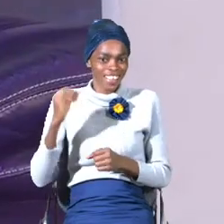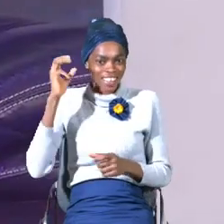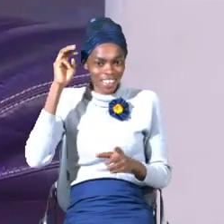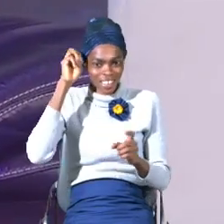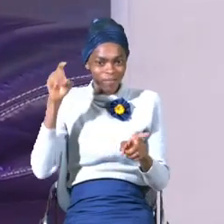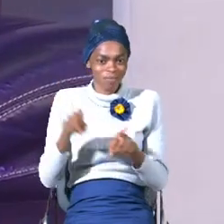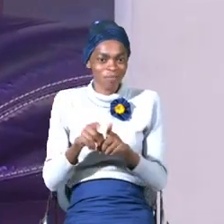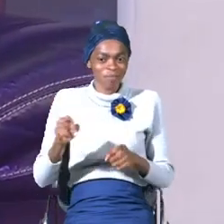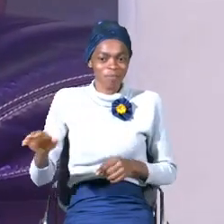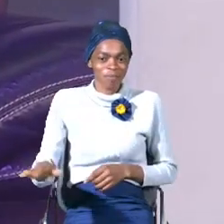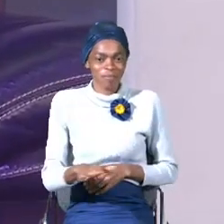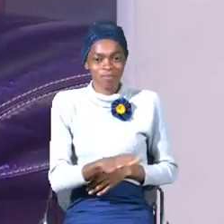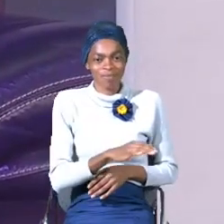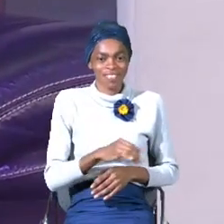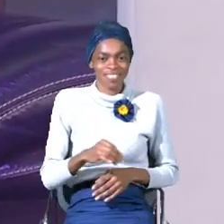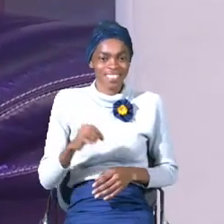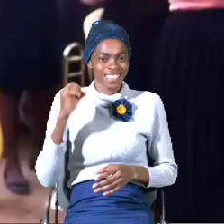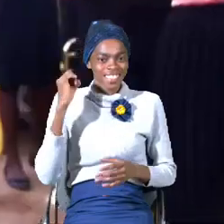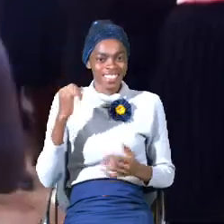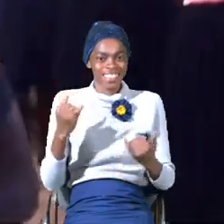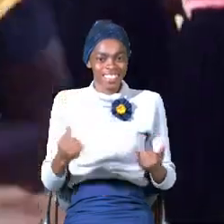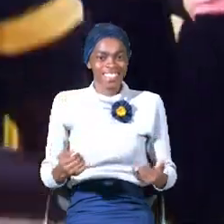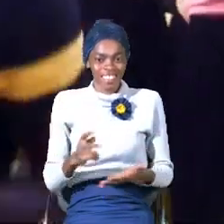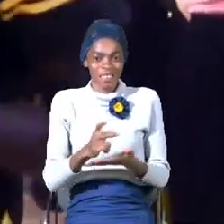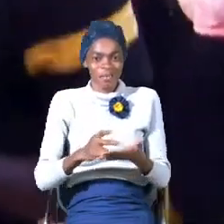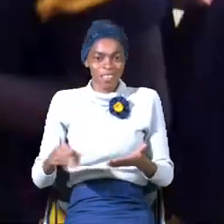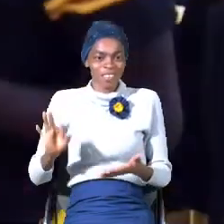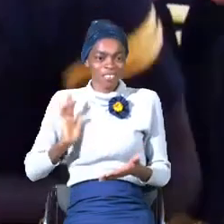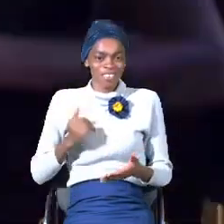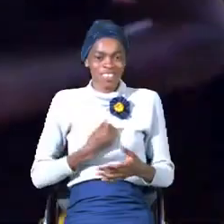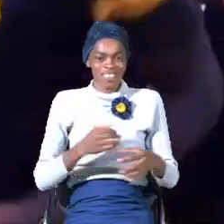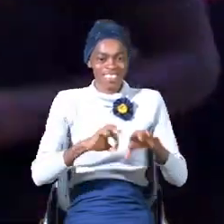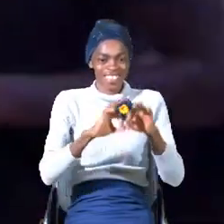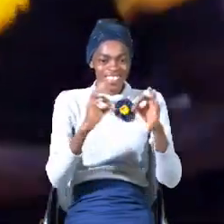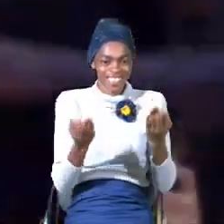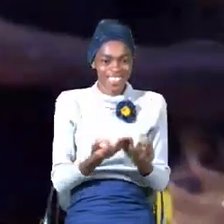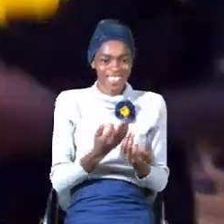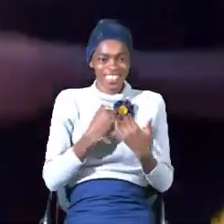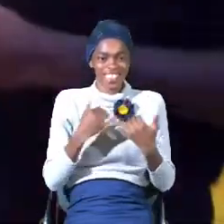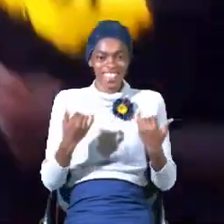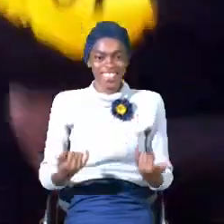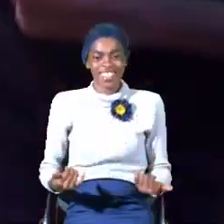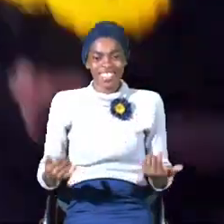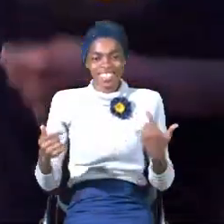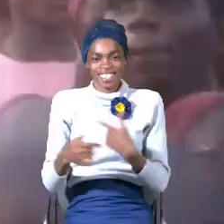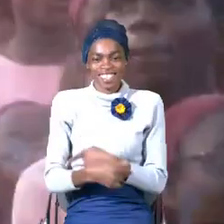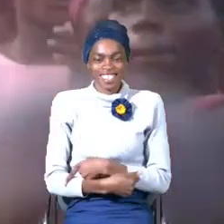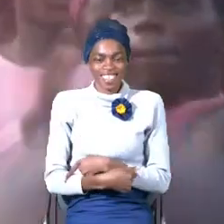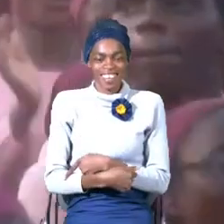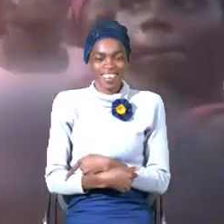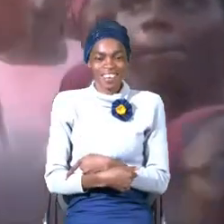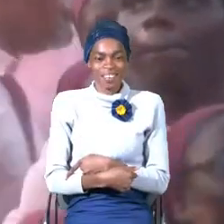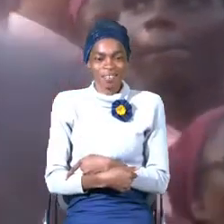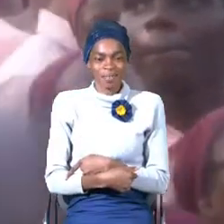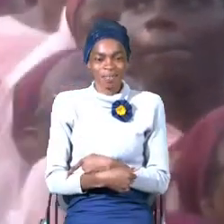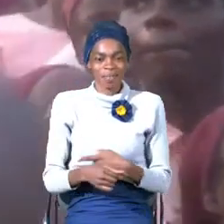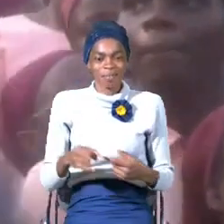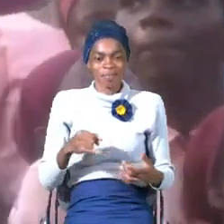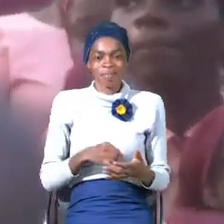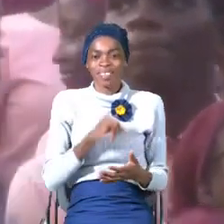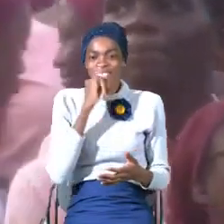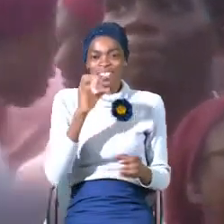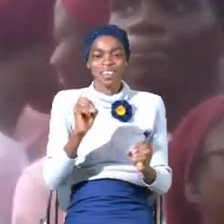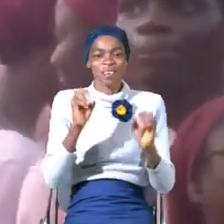He is now part of the family. And today, it is a rare